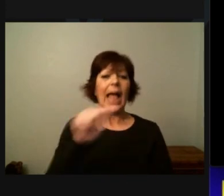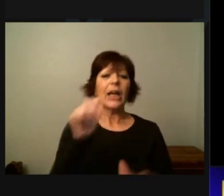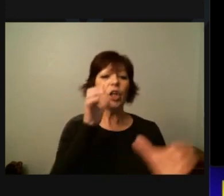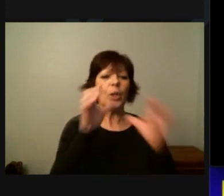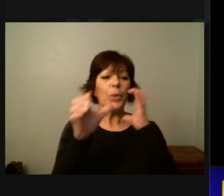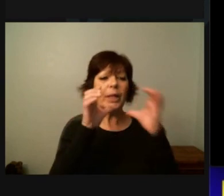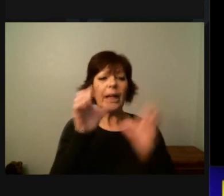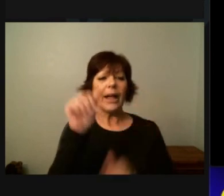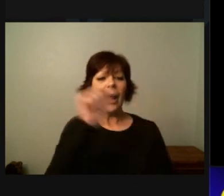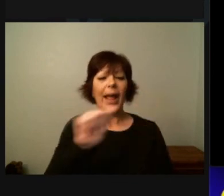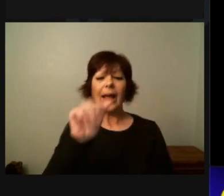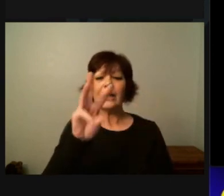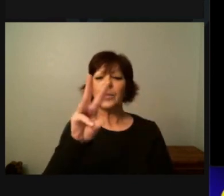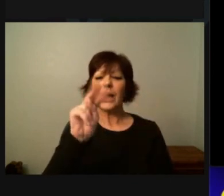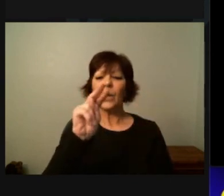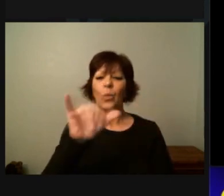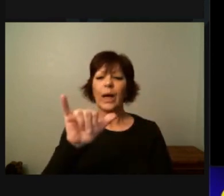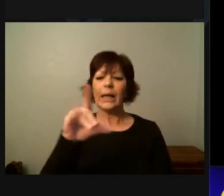at